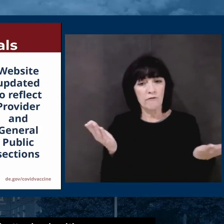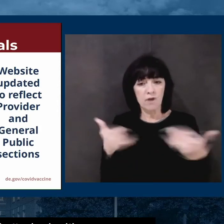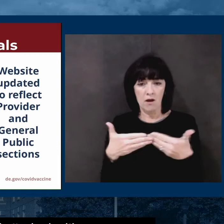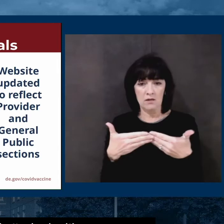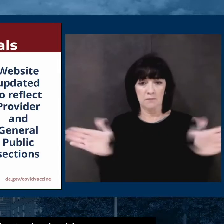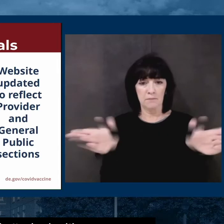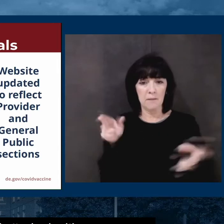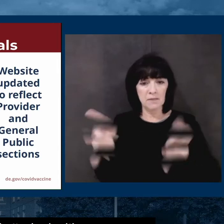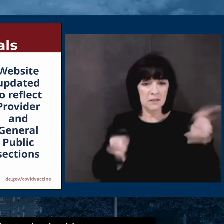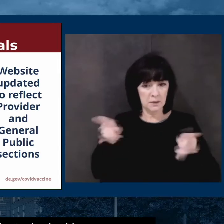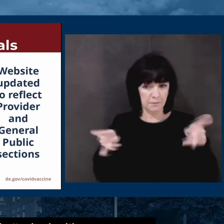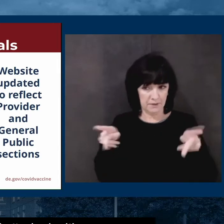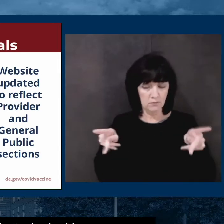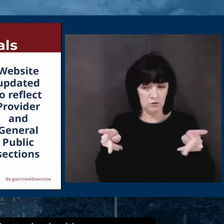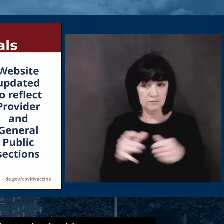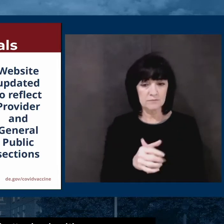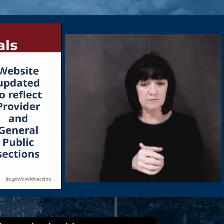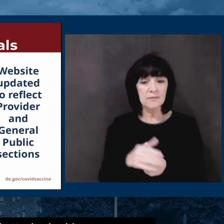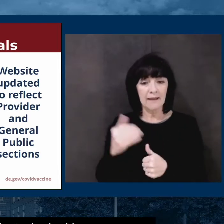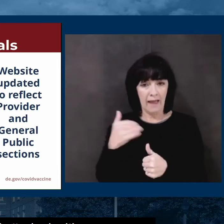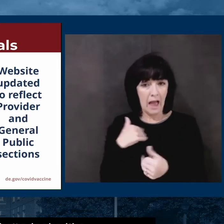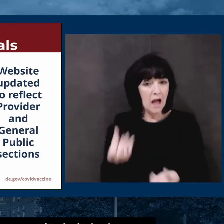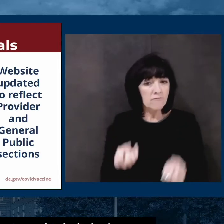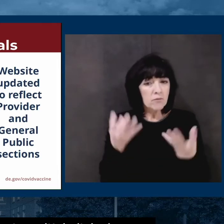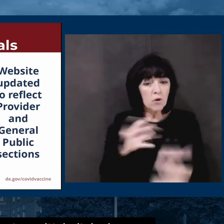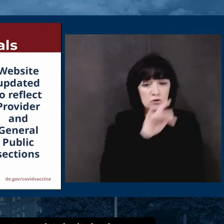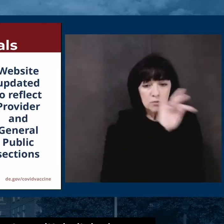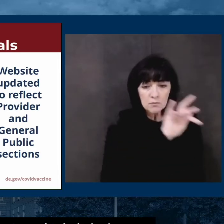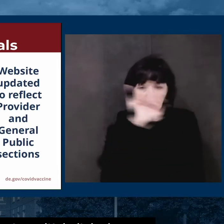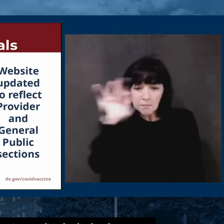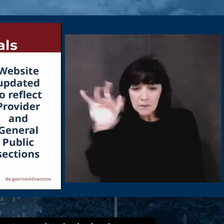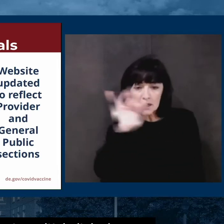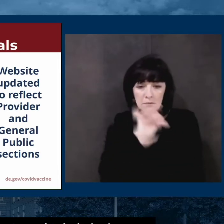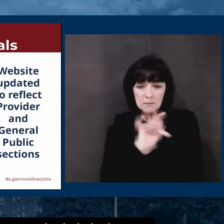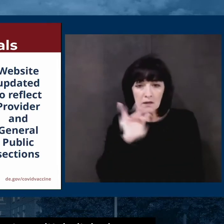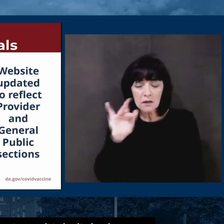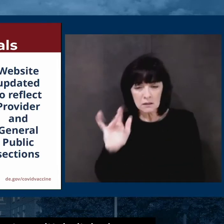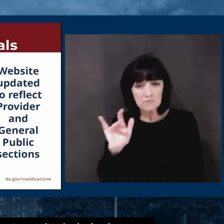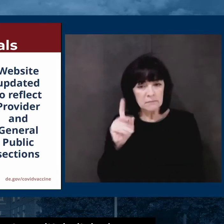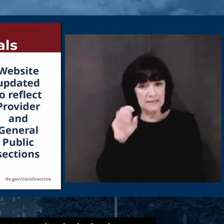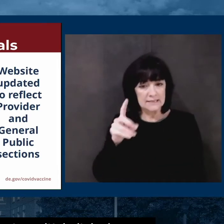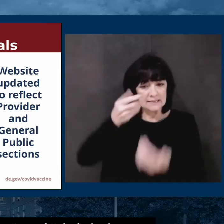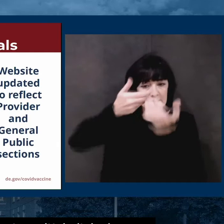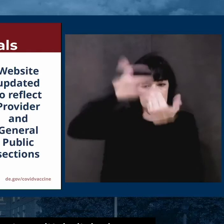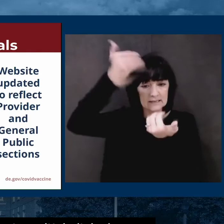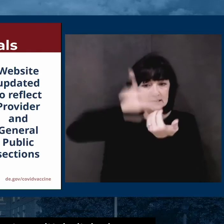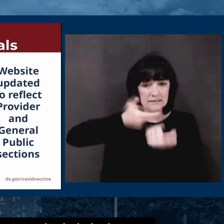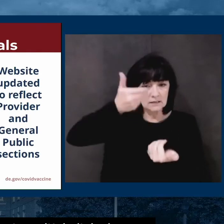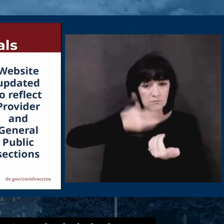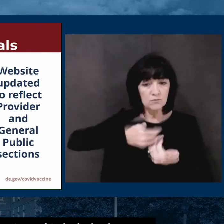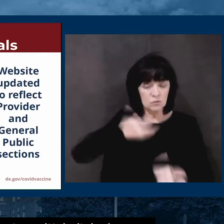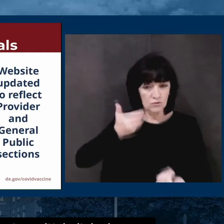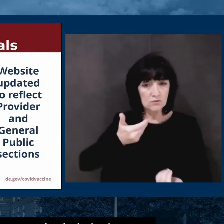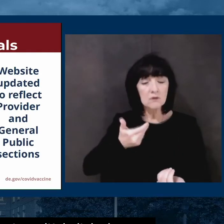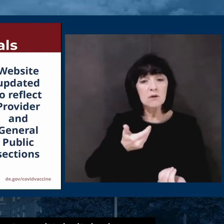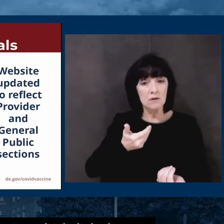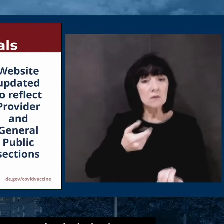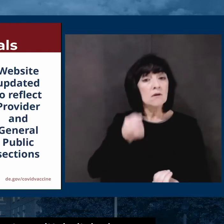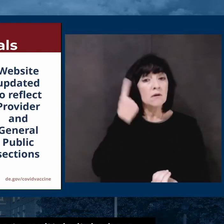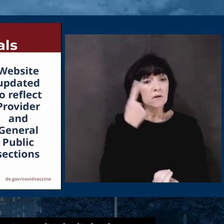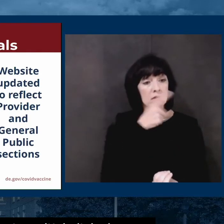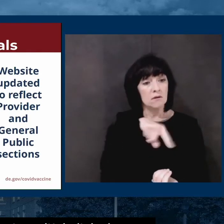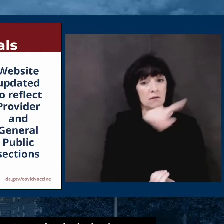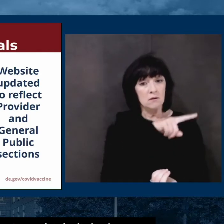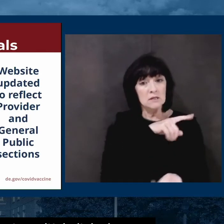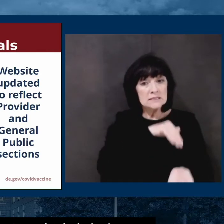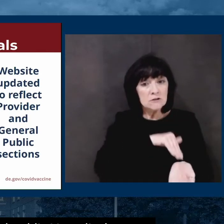There are multiple buttons. As you can see here, we did divide it up to general public versus medical providers, so it makes it more